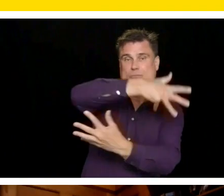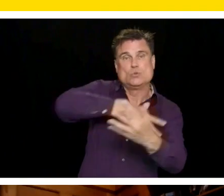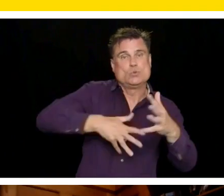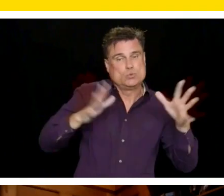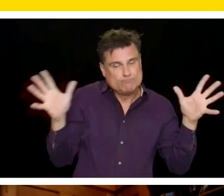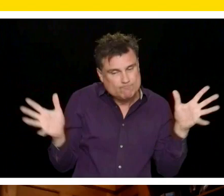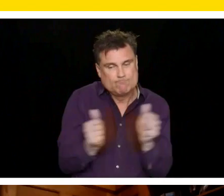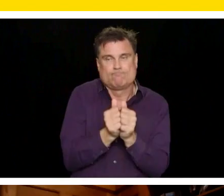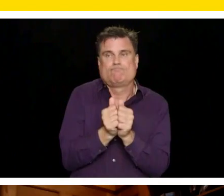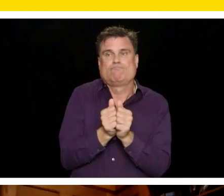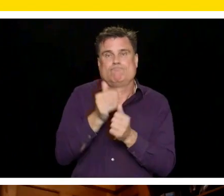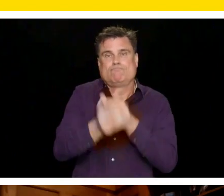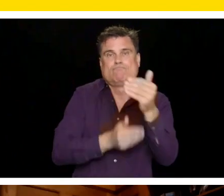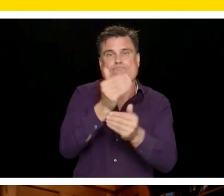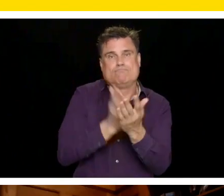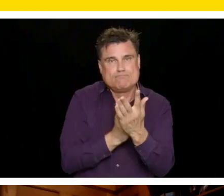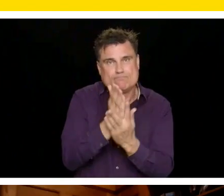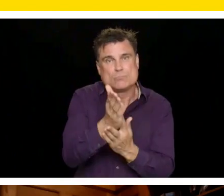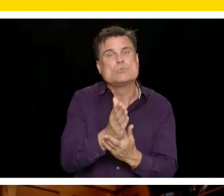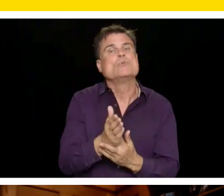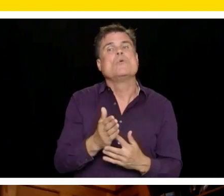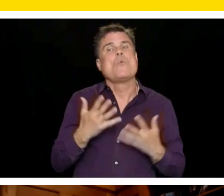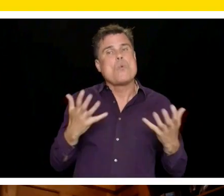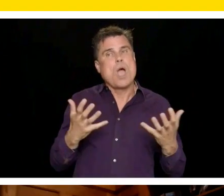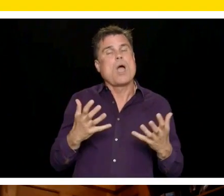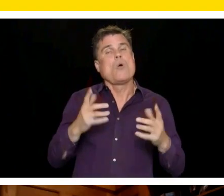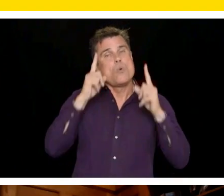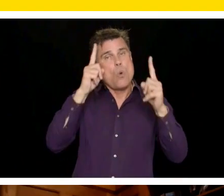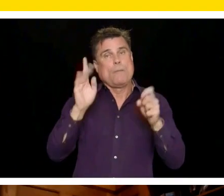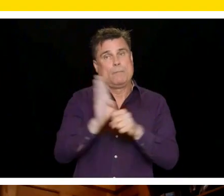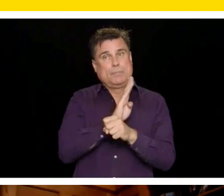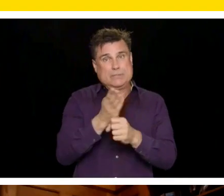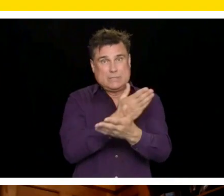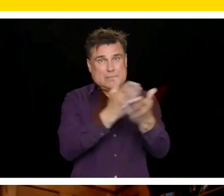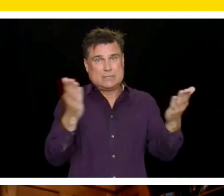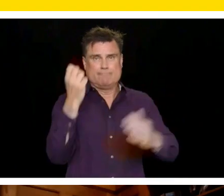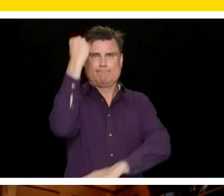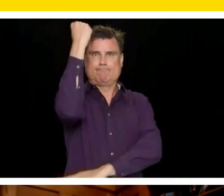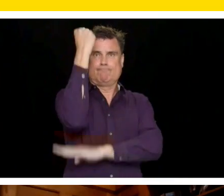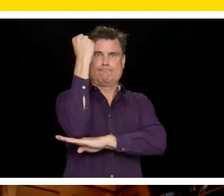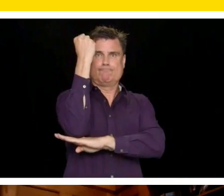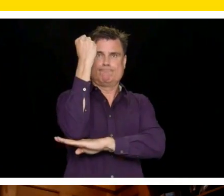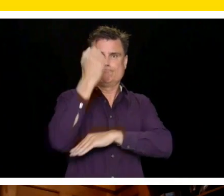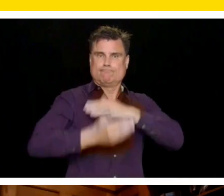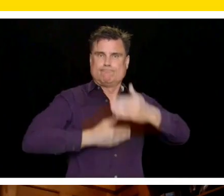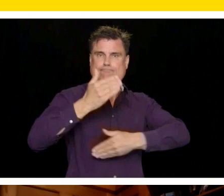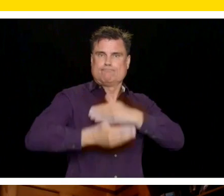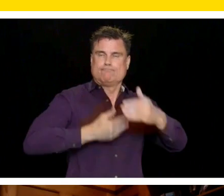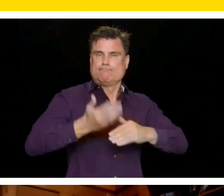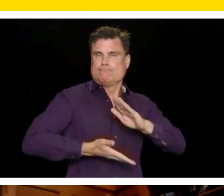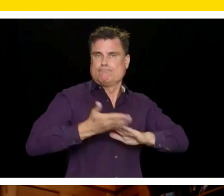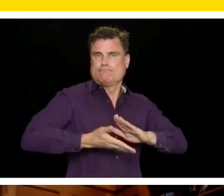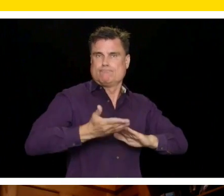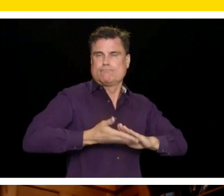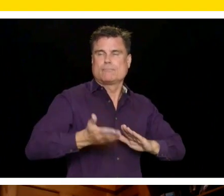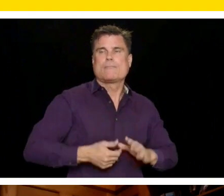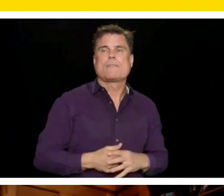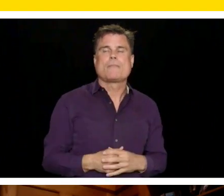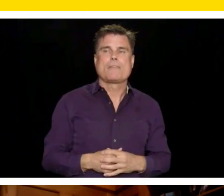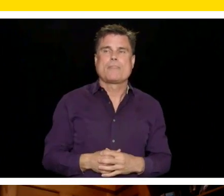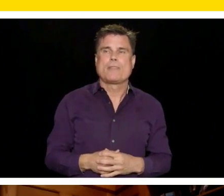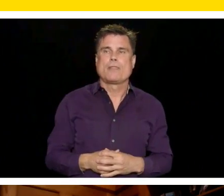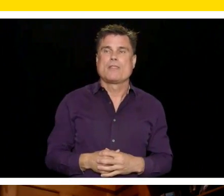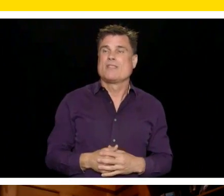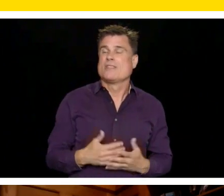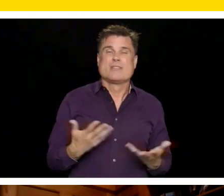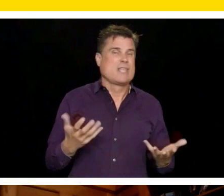said earlier on in the town hall, is that I'm in regular conversations with